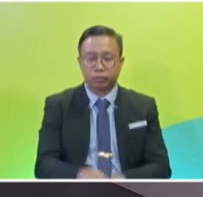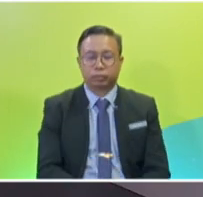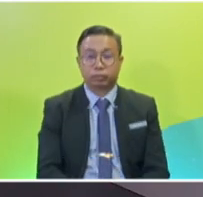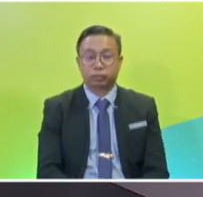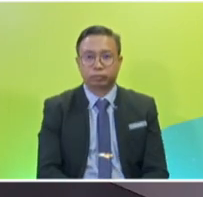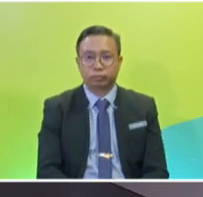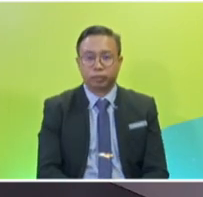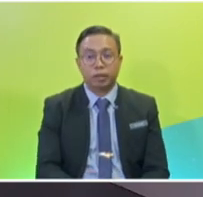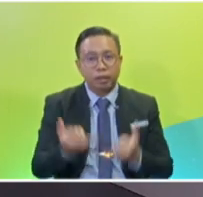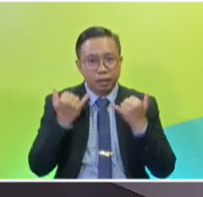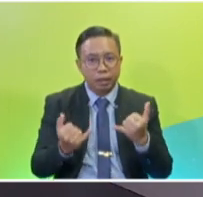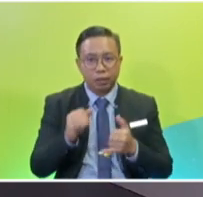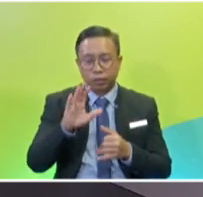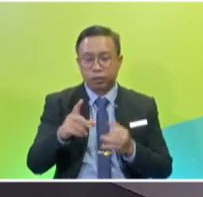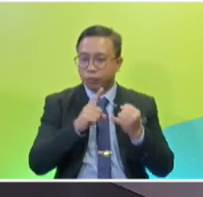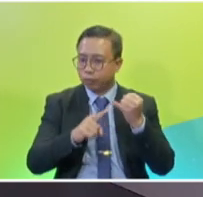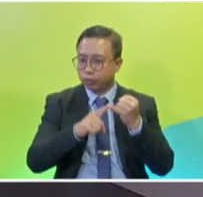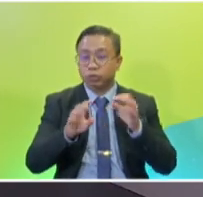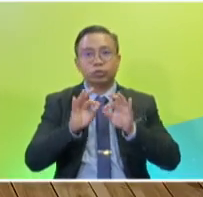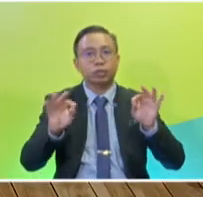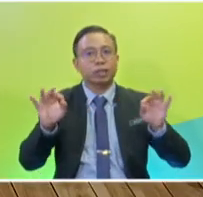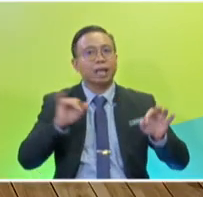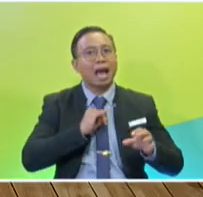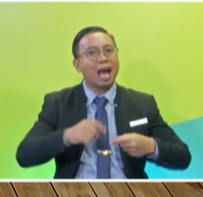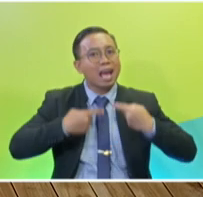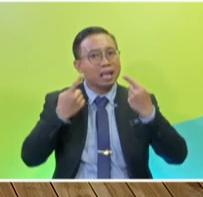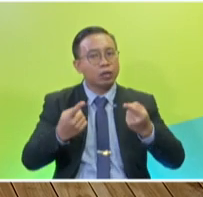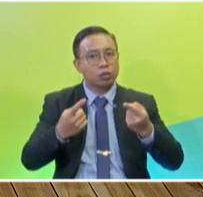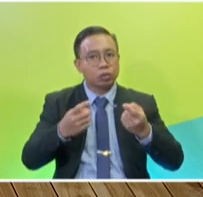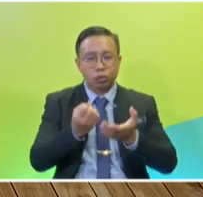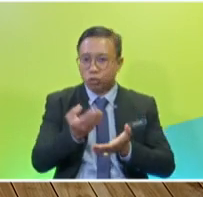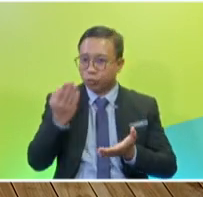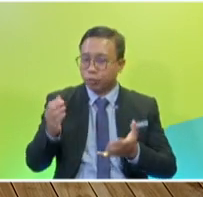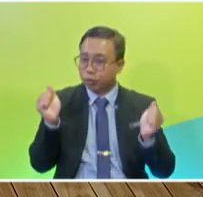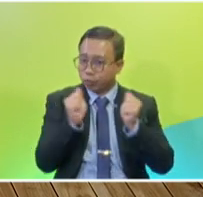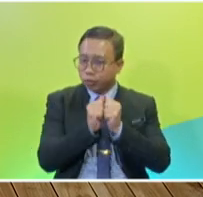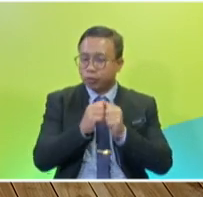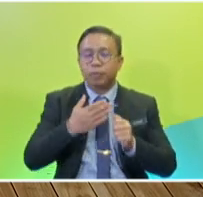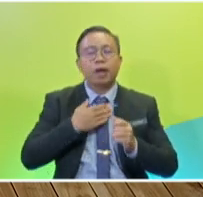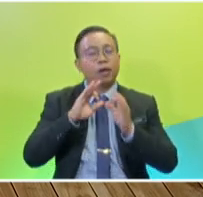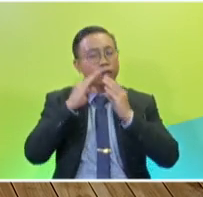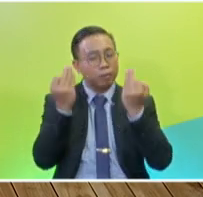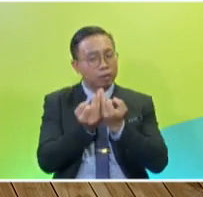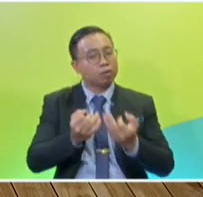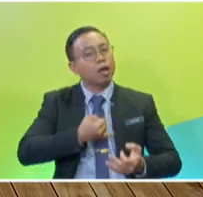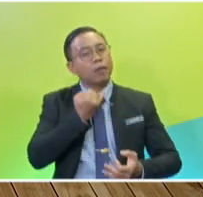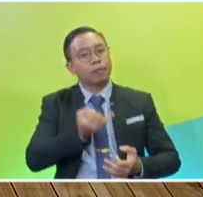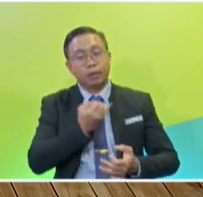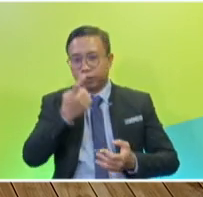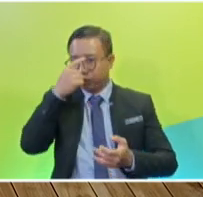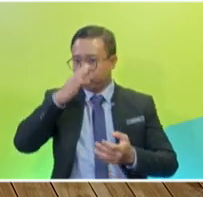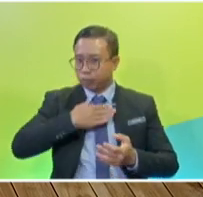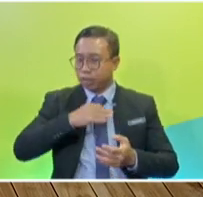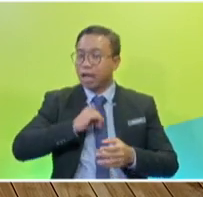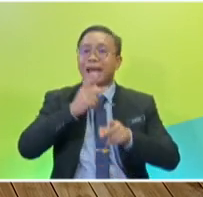Okay, now this is your first sentence. I go shopping with my family as it is a source of joy to me. And I can keep